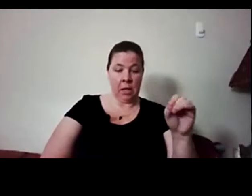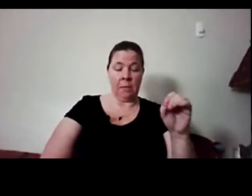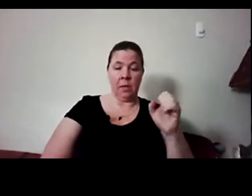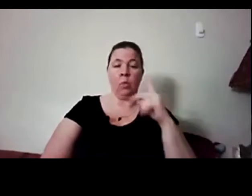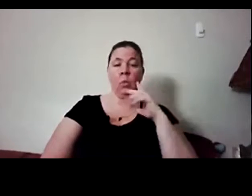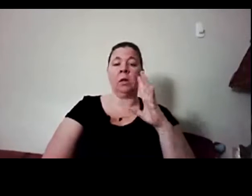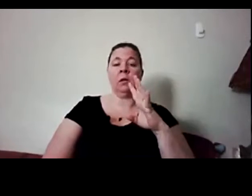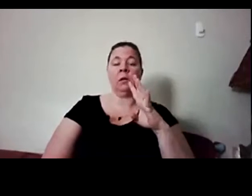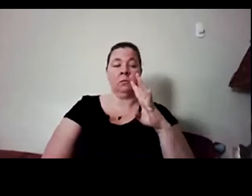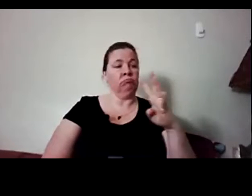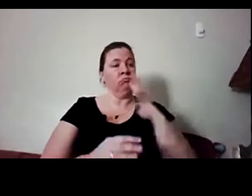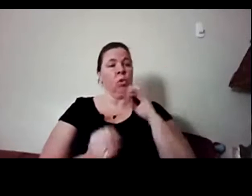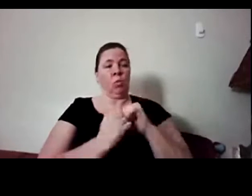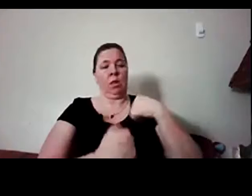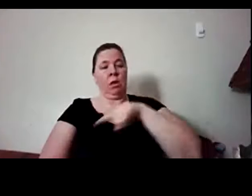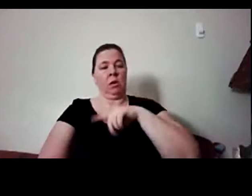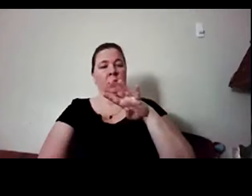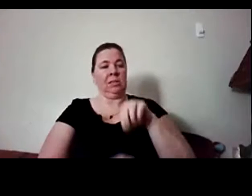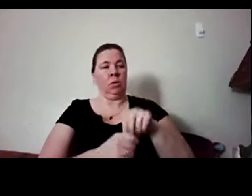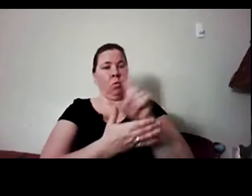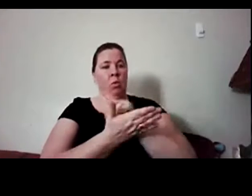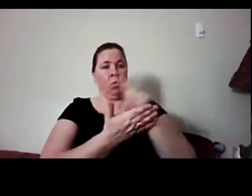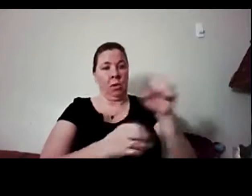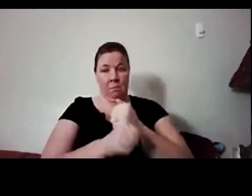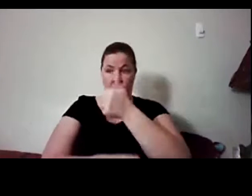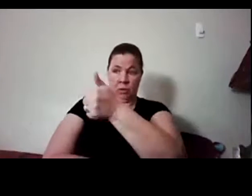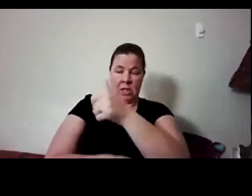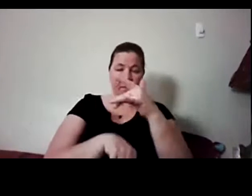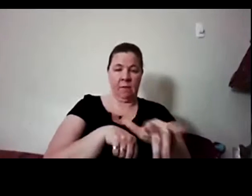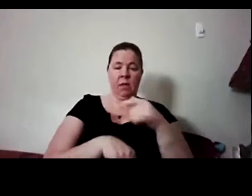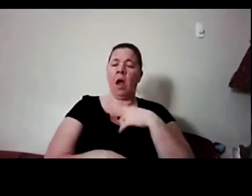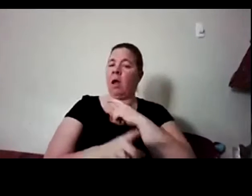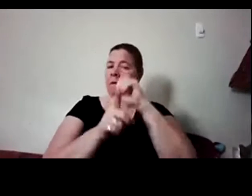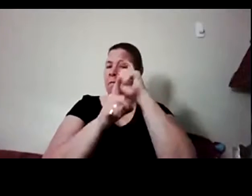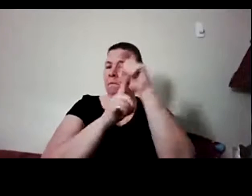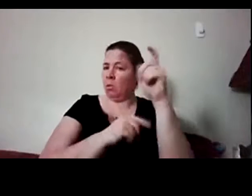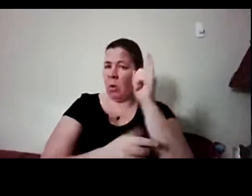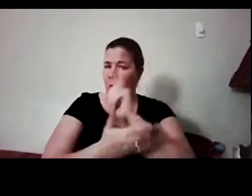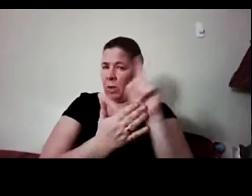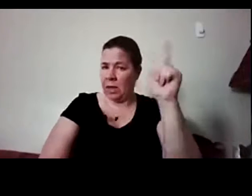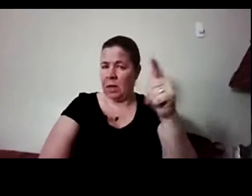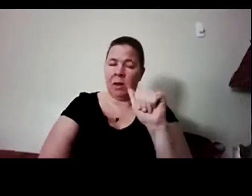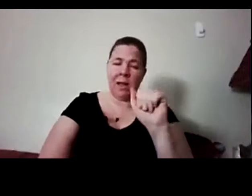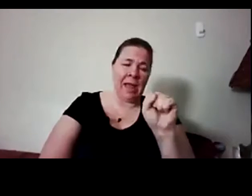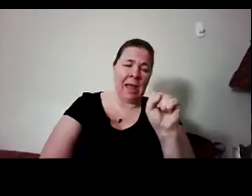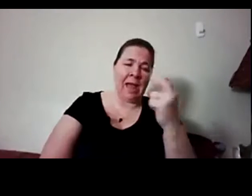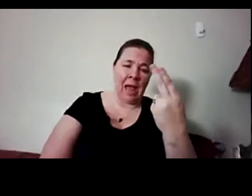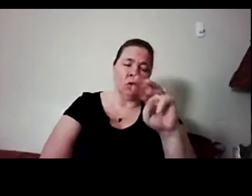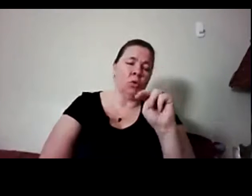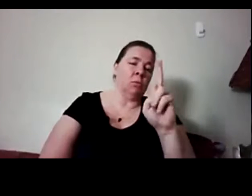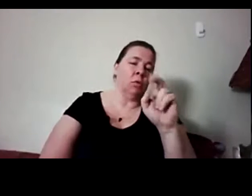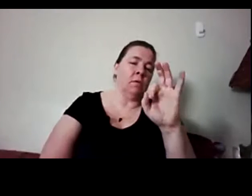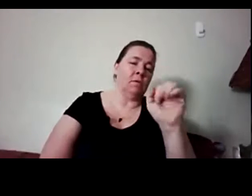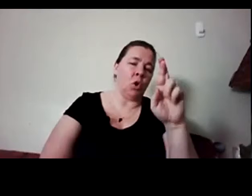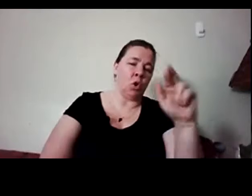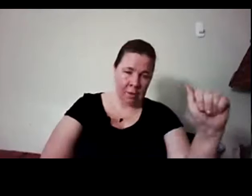sure. 1 week later, I hopped on the call, and there was Mr. Ash Mufareh. Mr. Ash Mufareh is the CEO